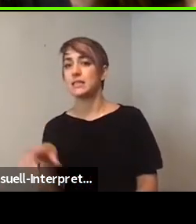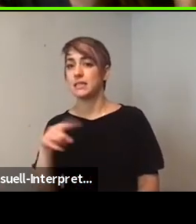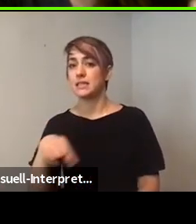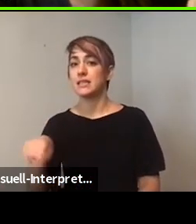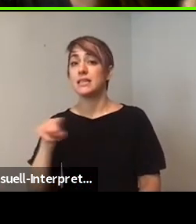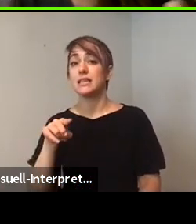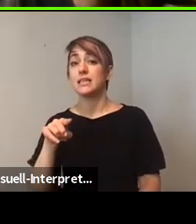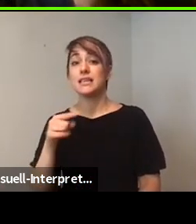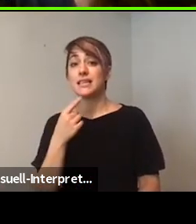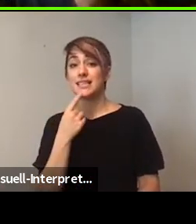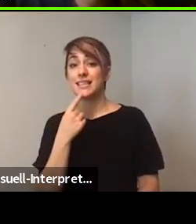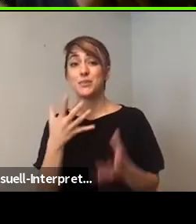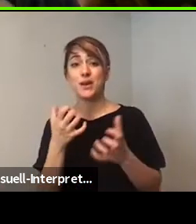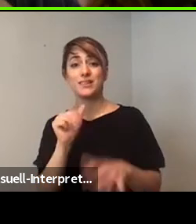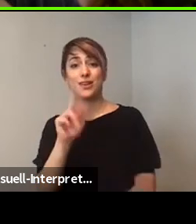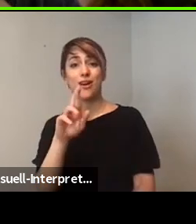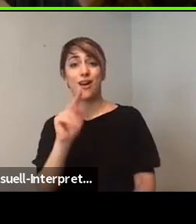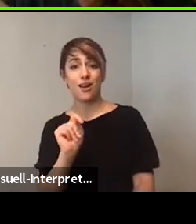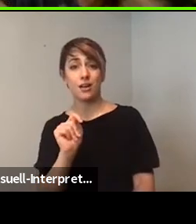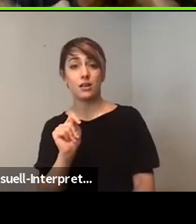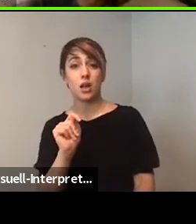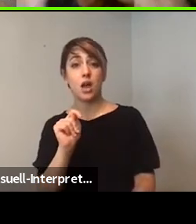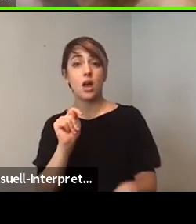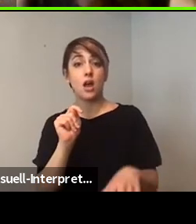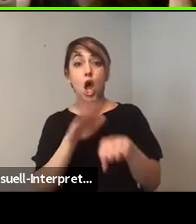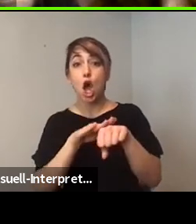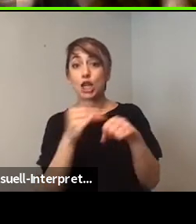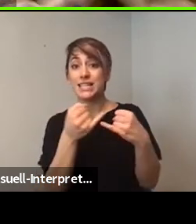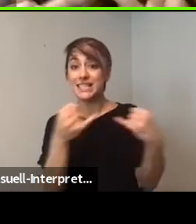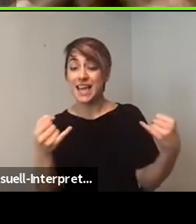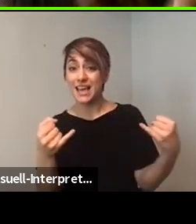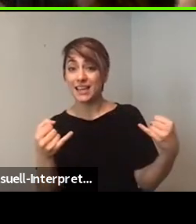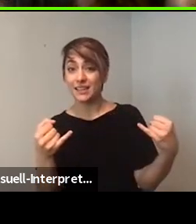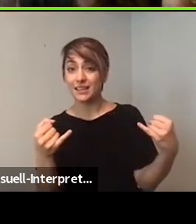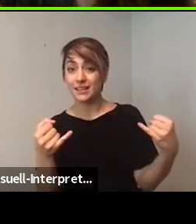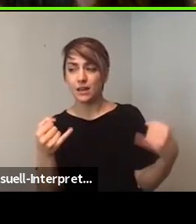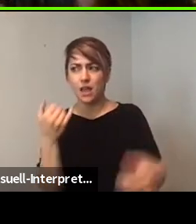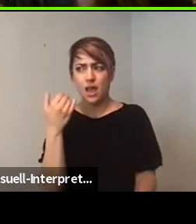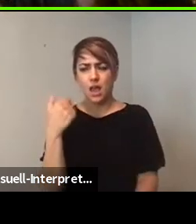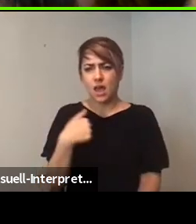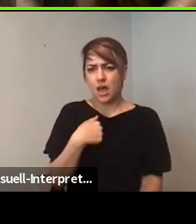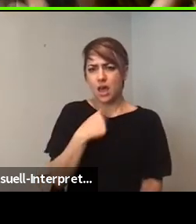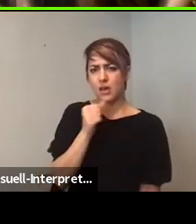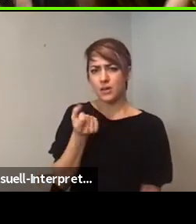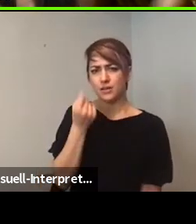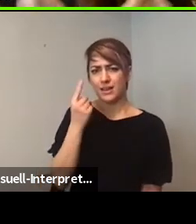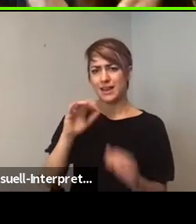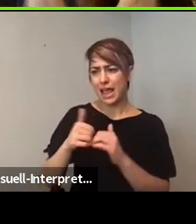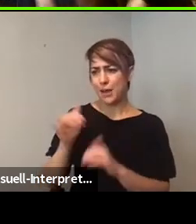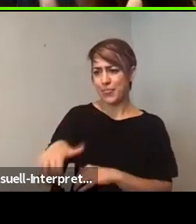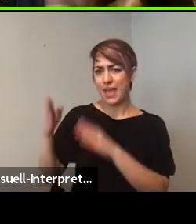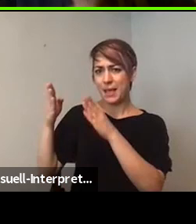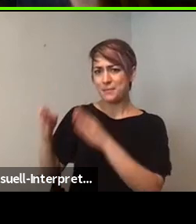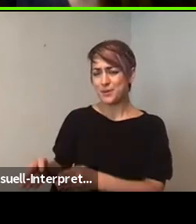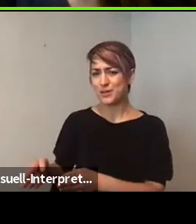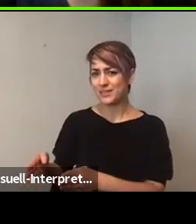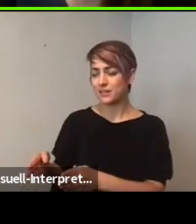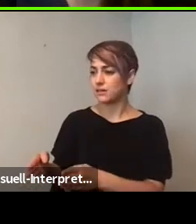the same time. I don't know how she knew online or video or whatever, but this is amazing. This is